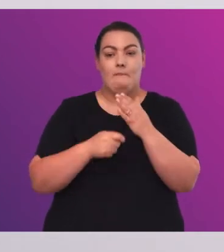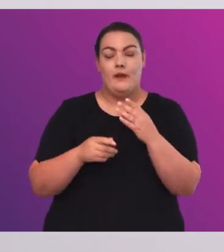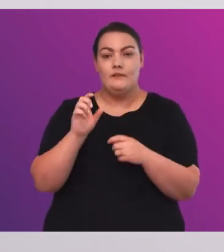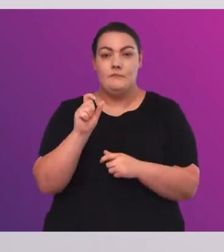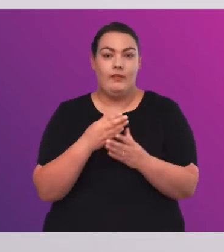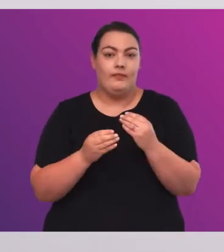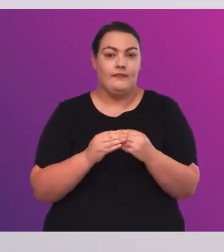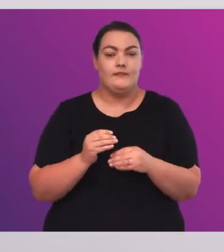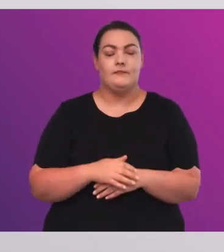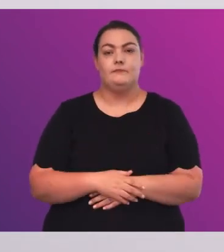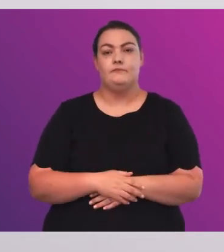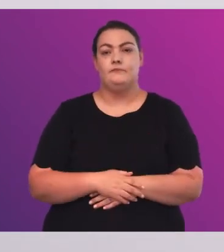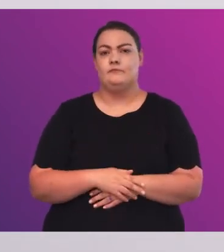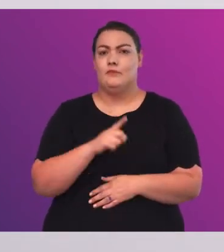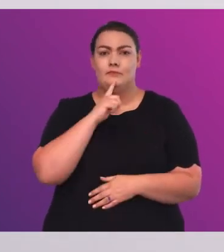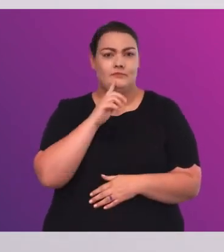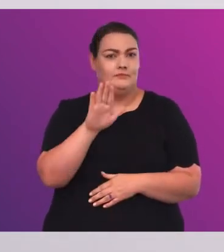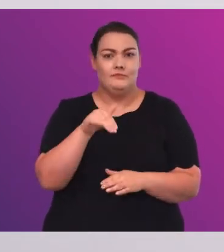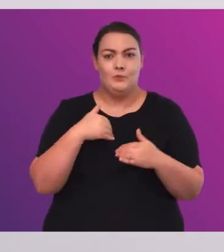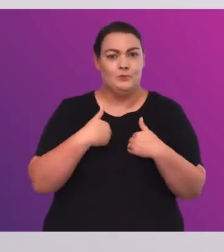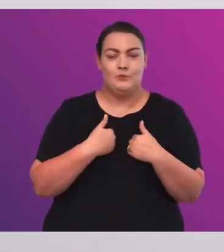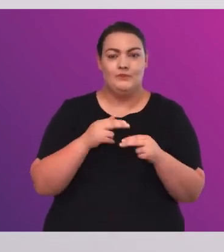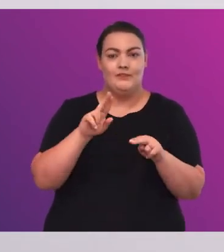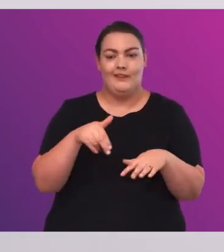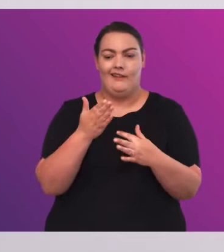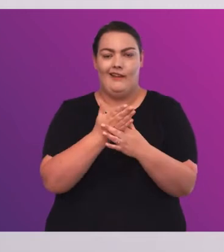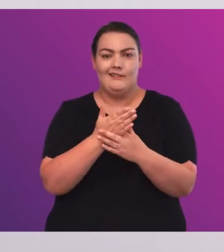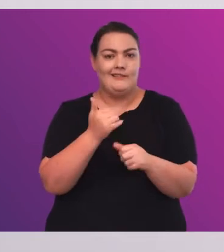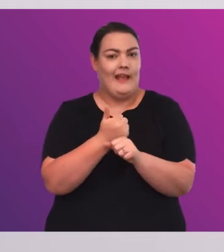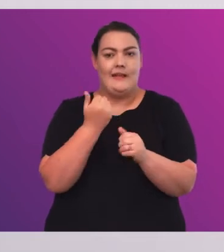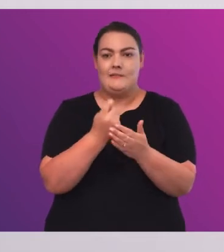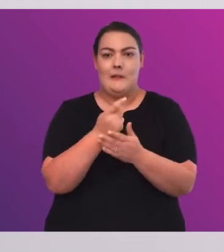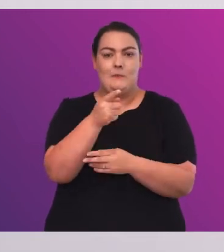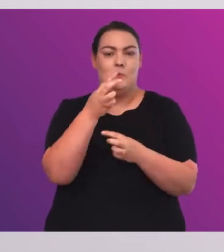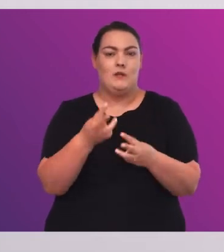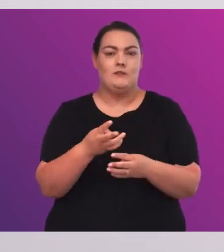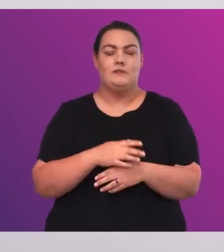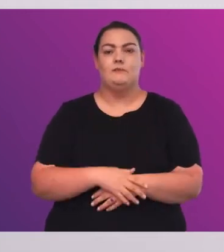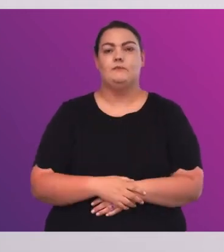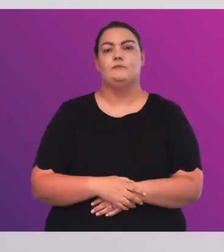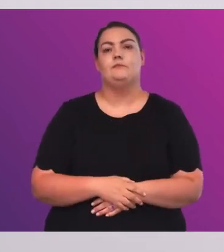bank. But don't worry, you can take this money out anytime you need it.